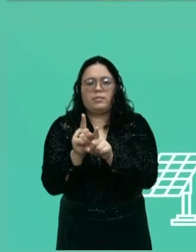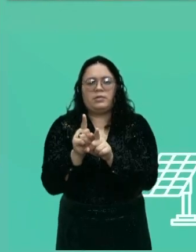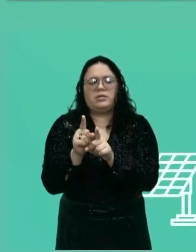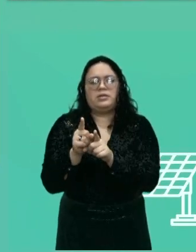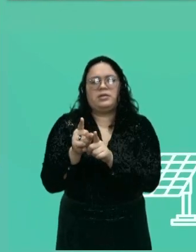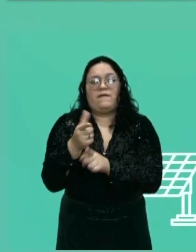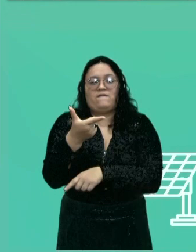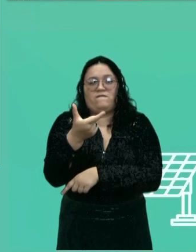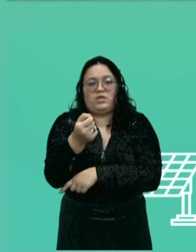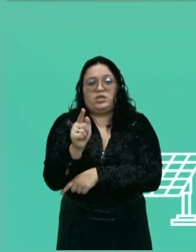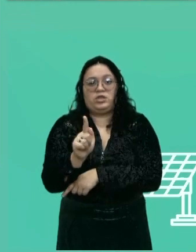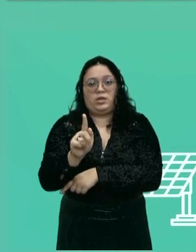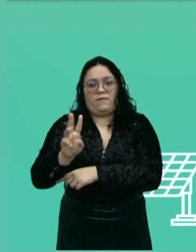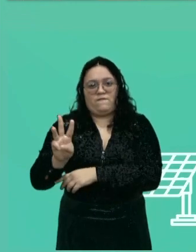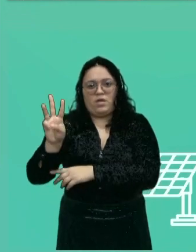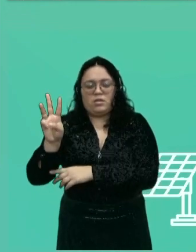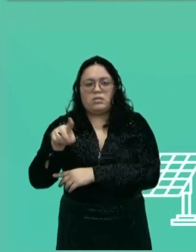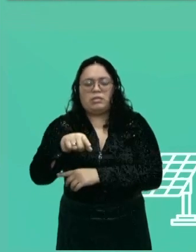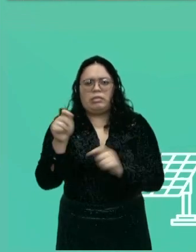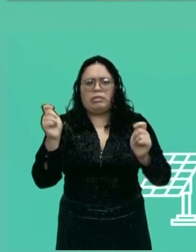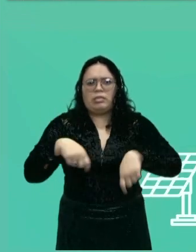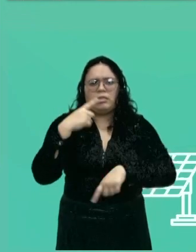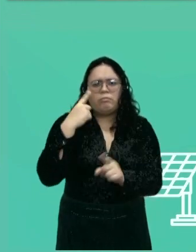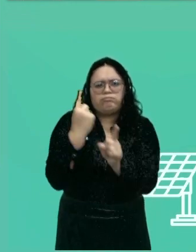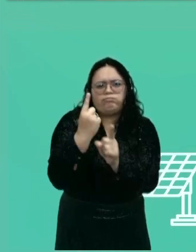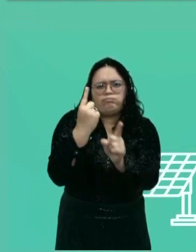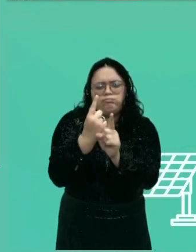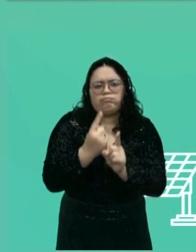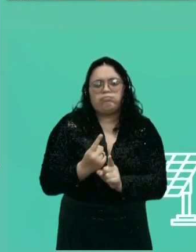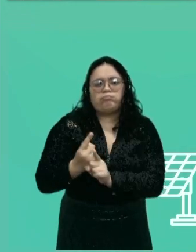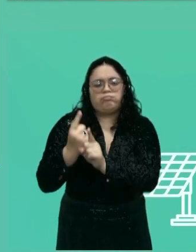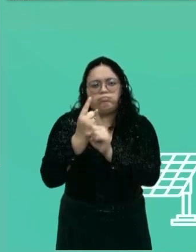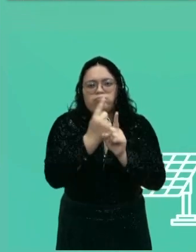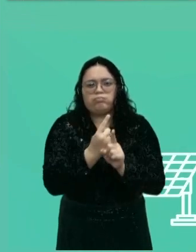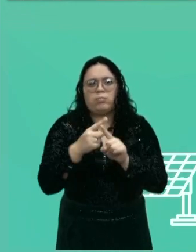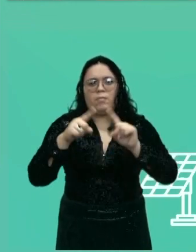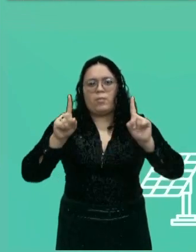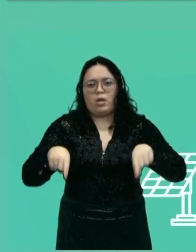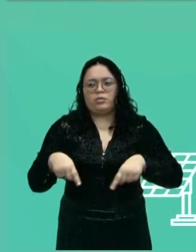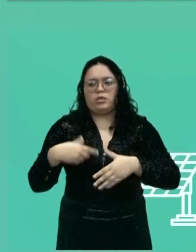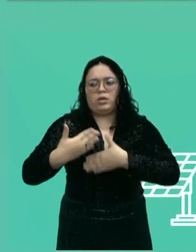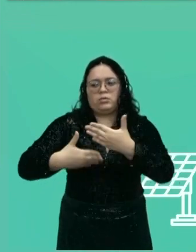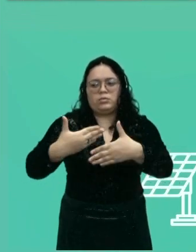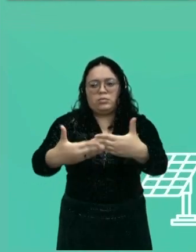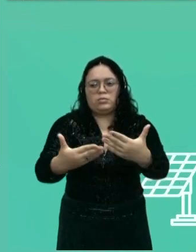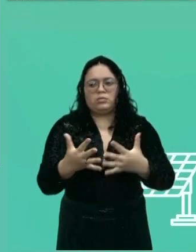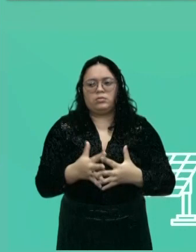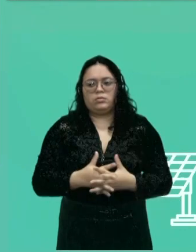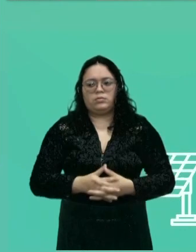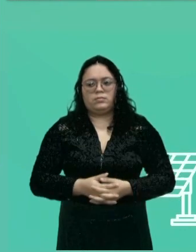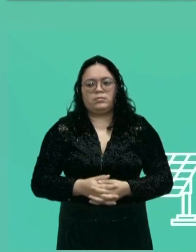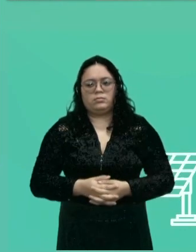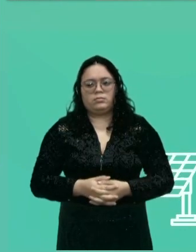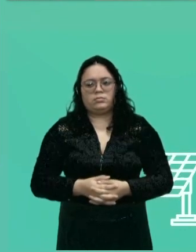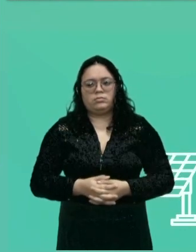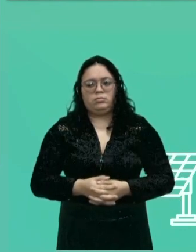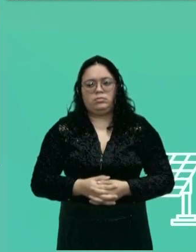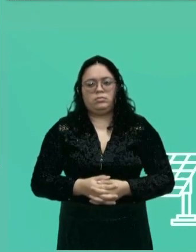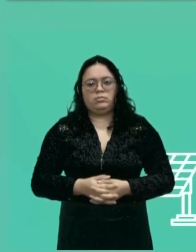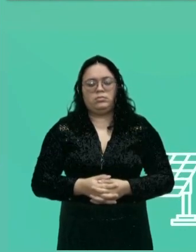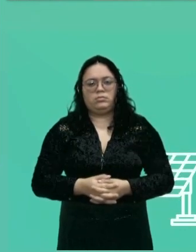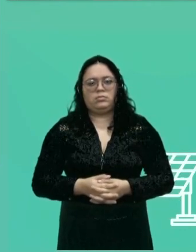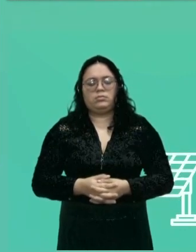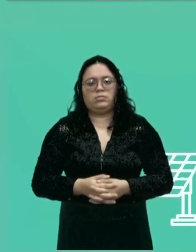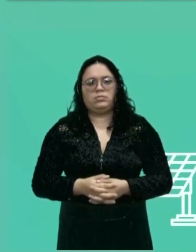dozen large-scale hydrogen projects ongoing or pending, including the Blue Hydrogen Project Acorn in the northeast of Scotland, Project